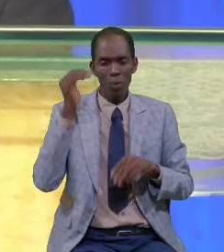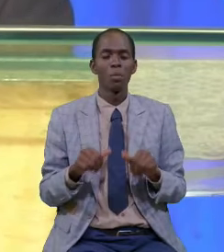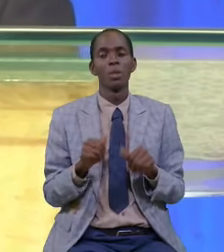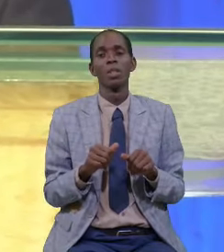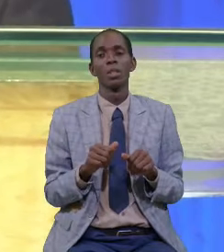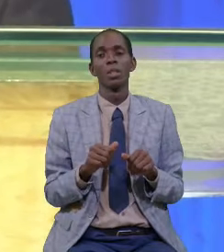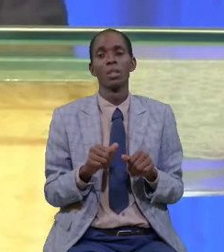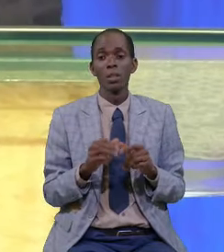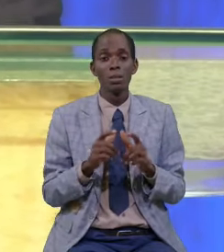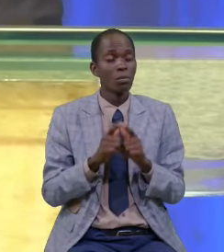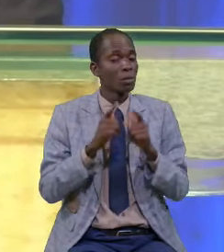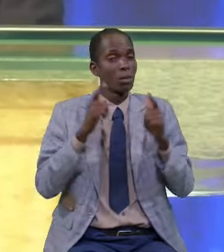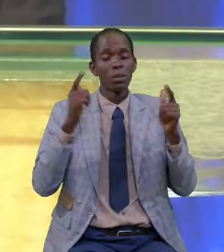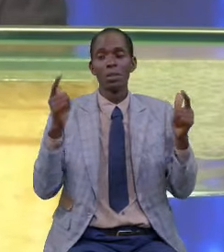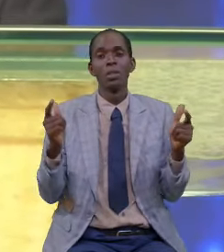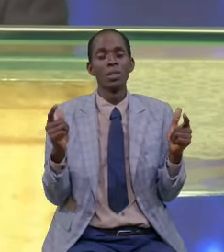Spectacular.